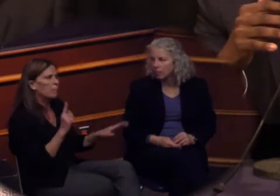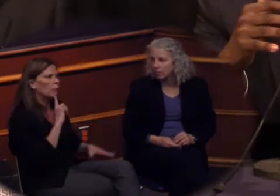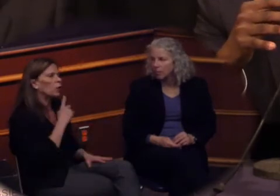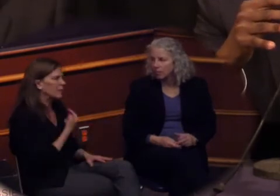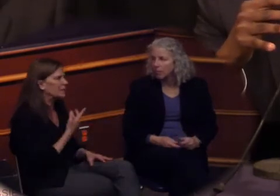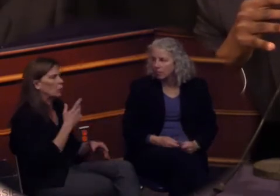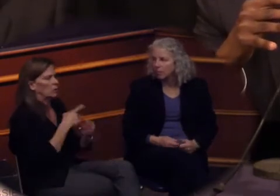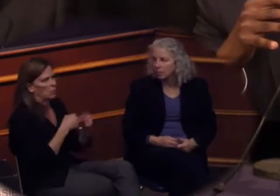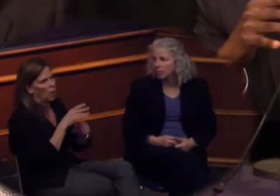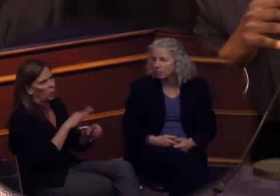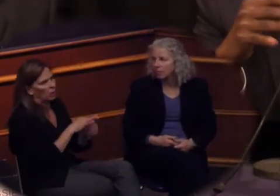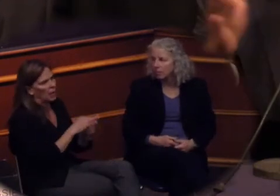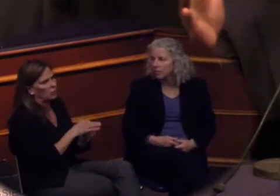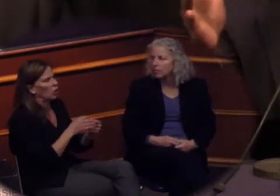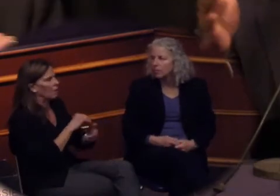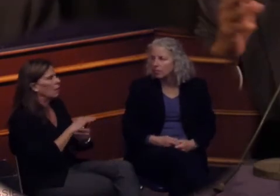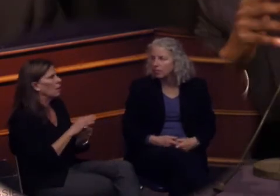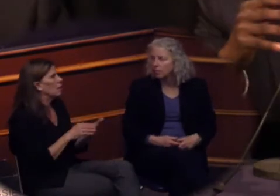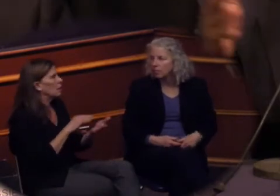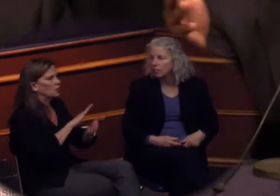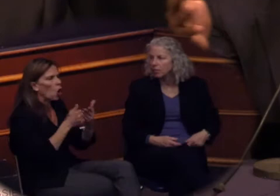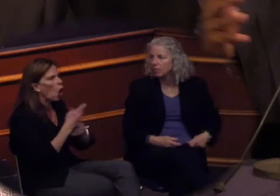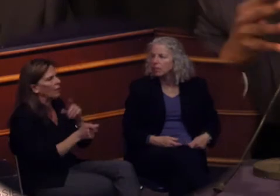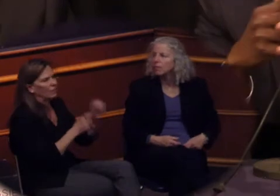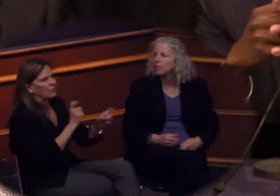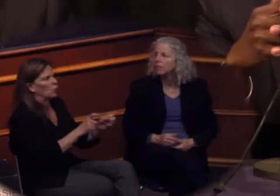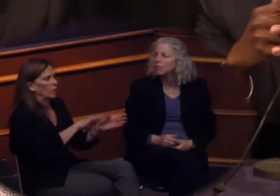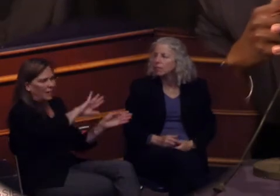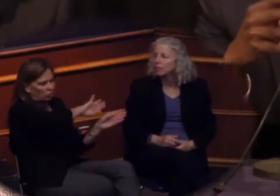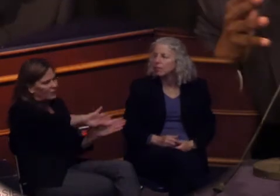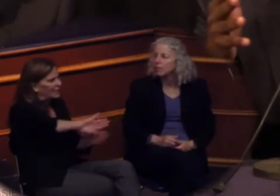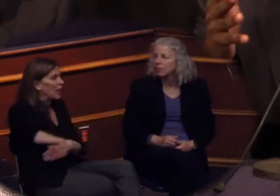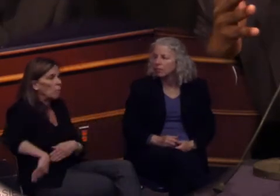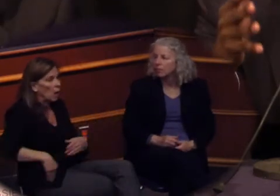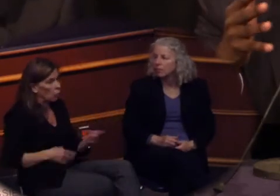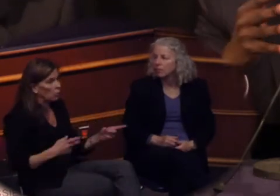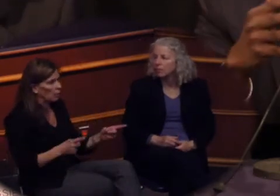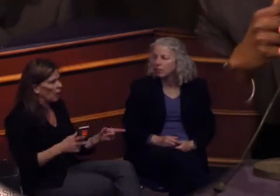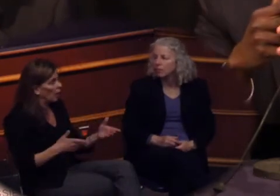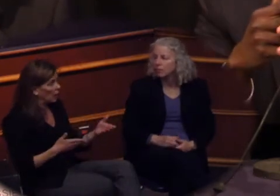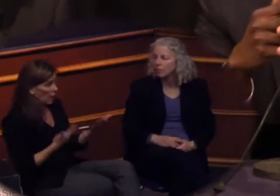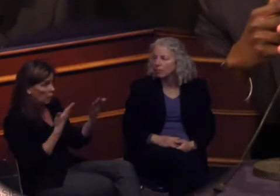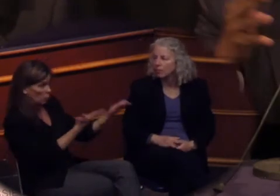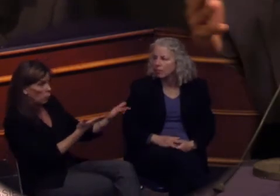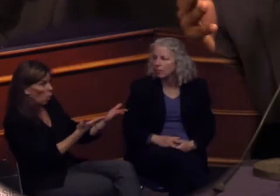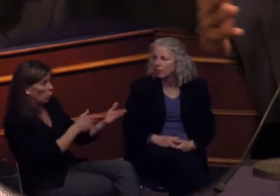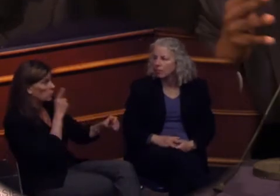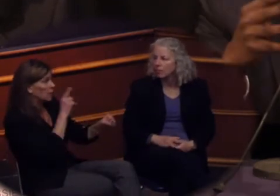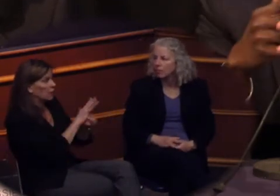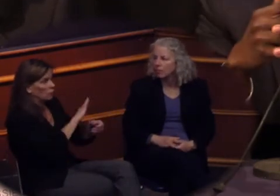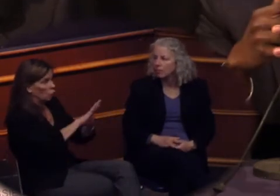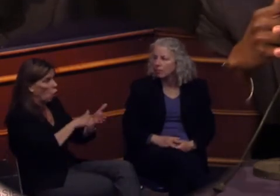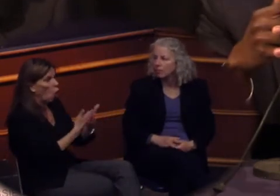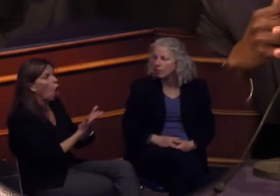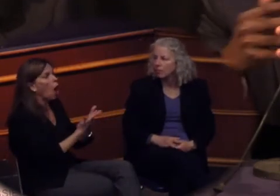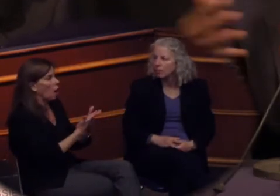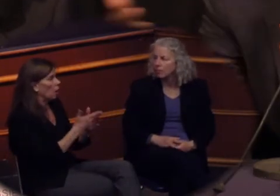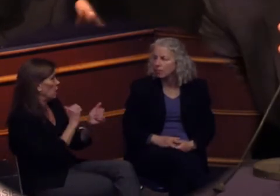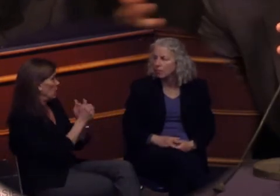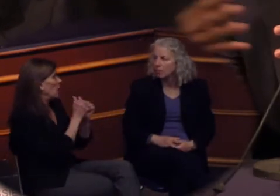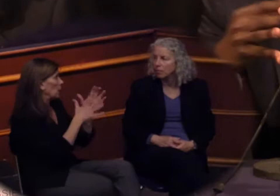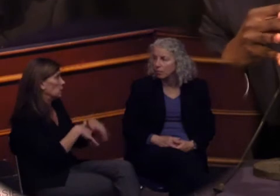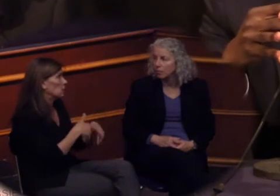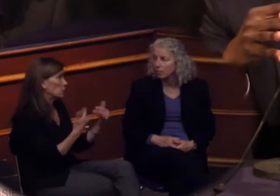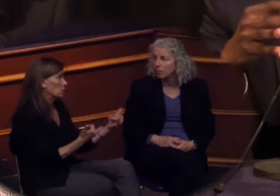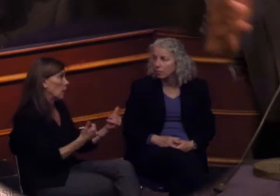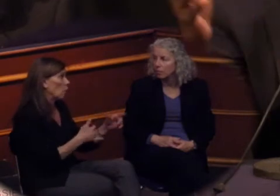let's get all these donations out of it. I actually proposed a pledge for all the candidates in the race, which I know